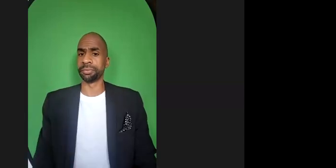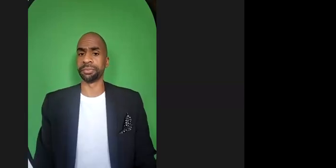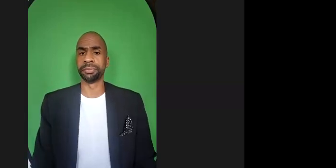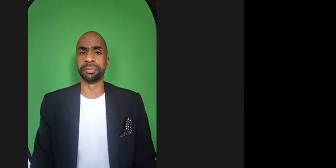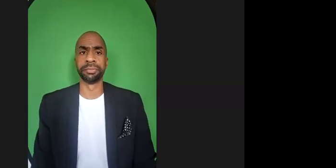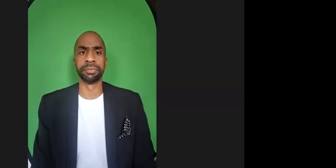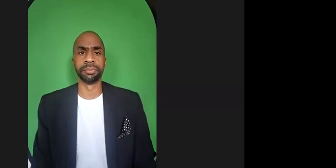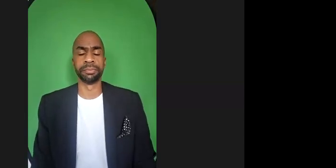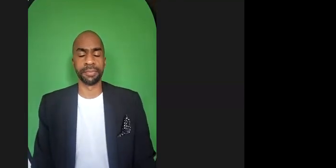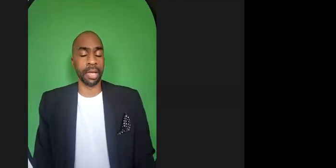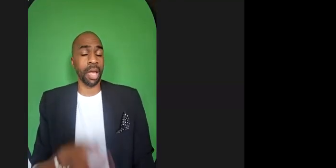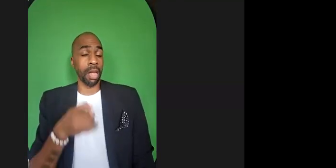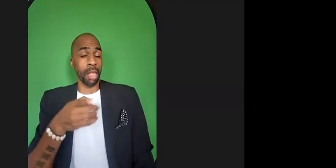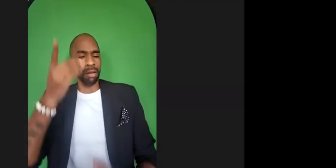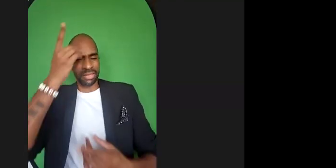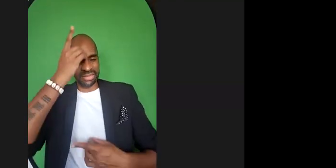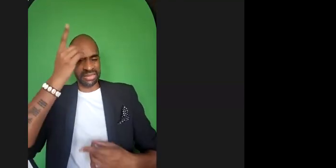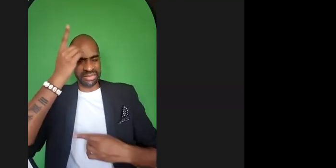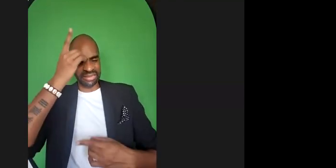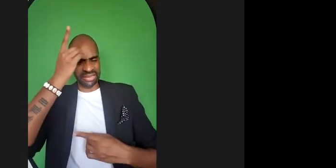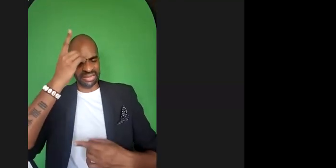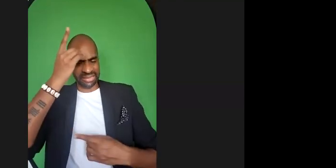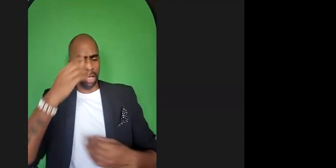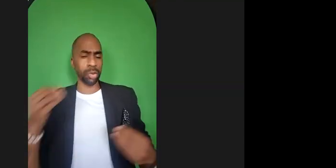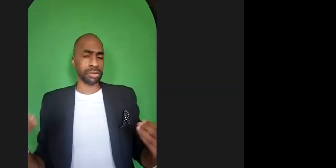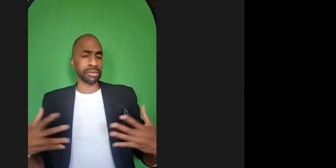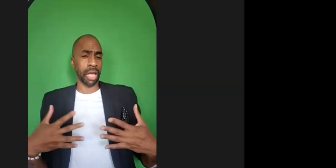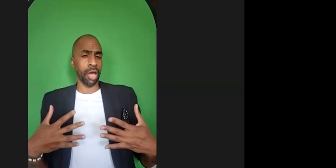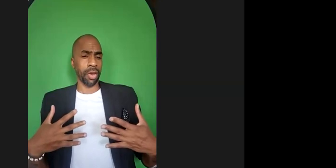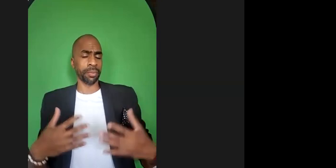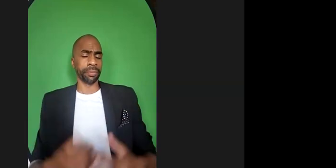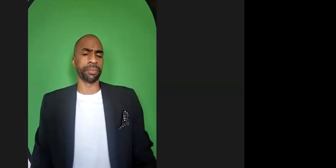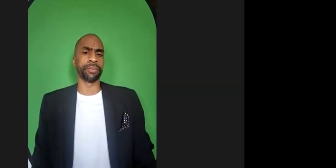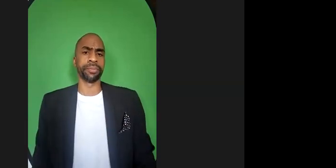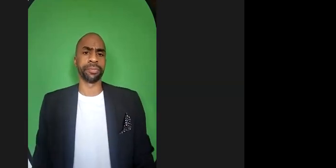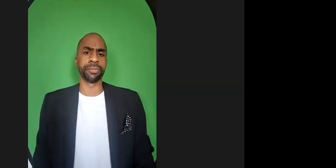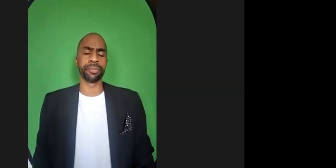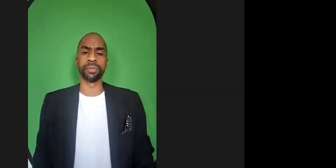very scary disease for the patient and the family, and again, more support.